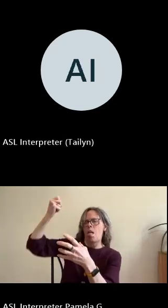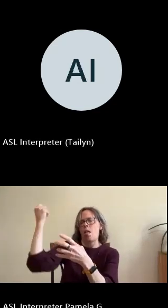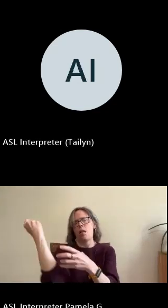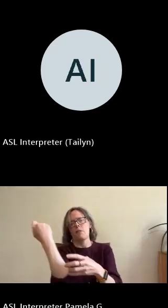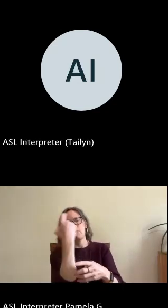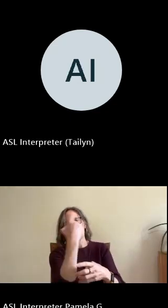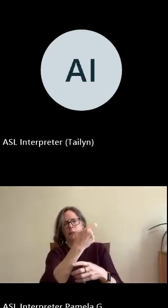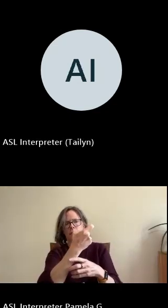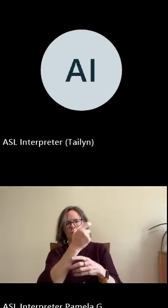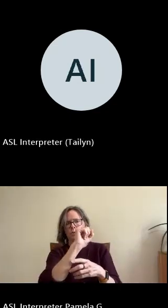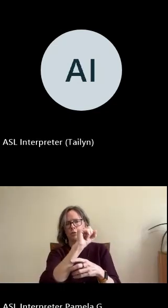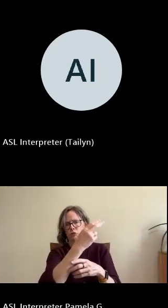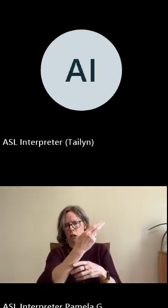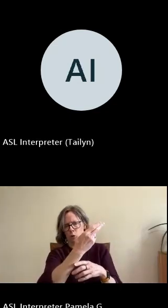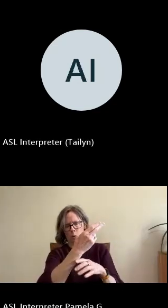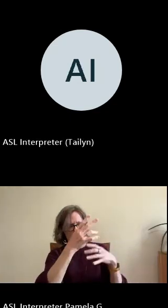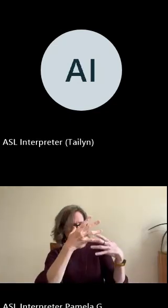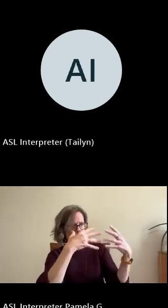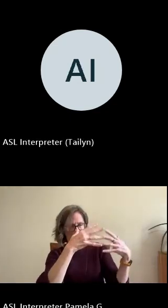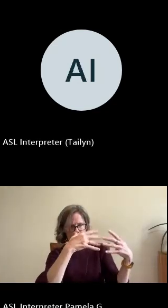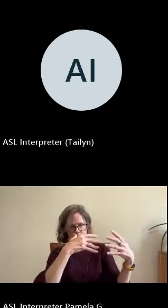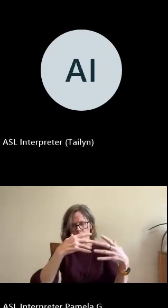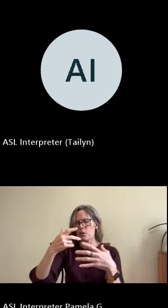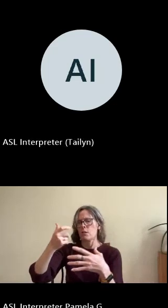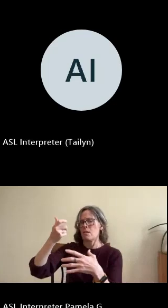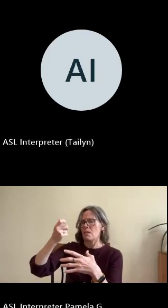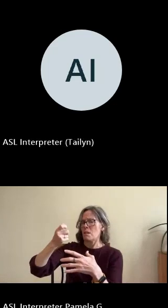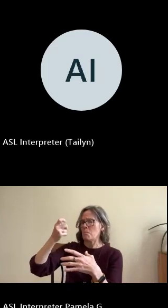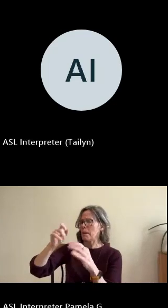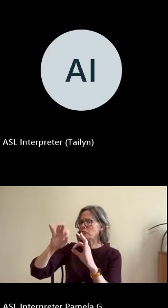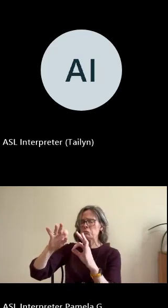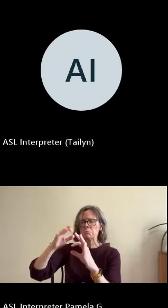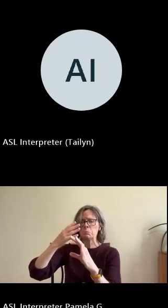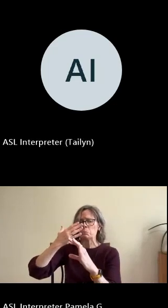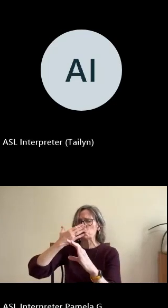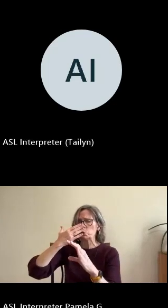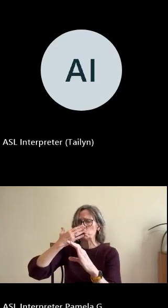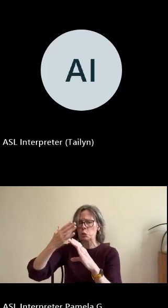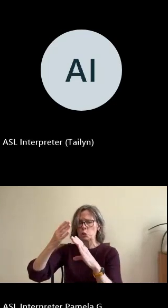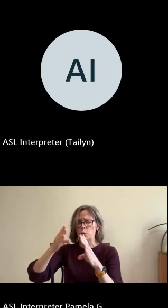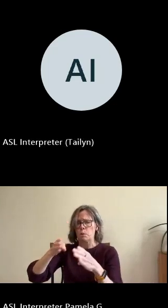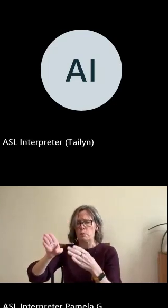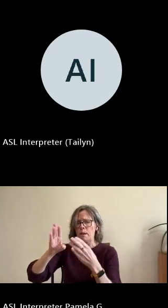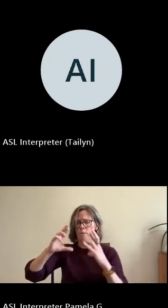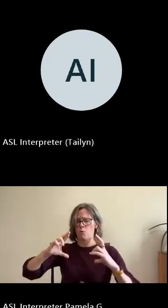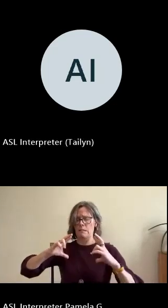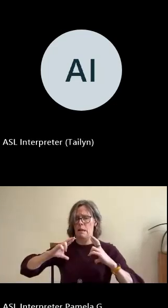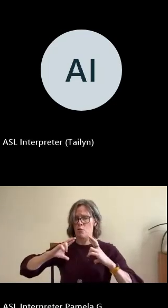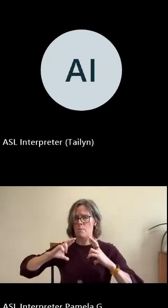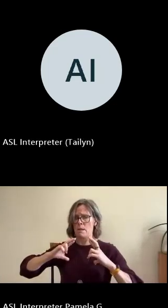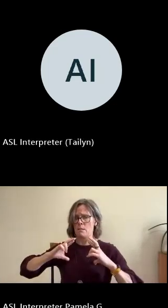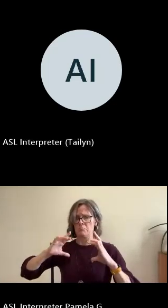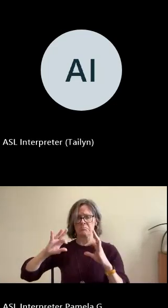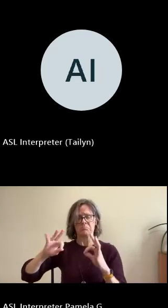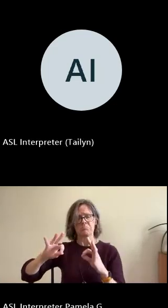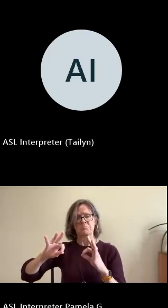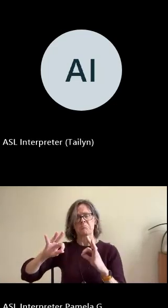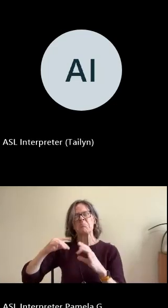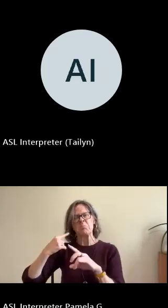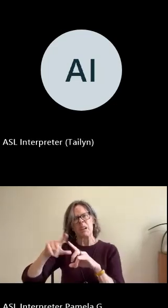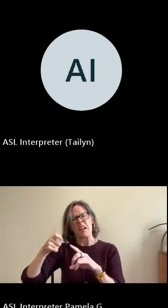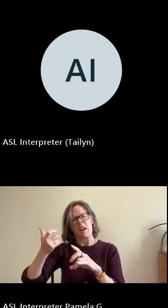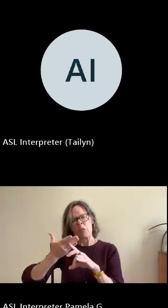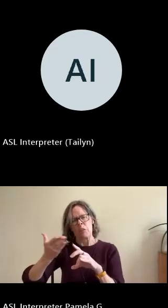Pensions are absolutely the best way to prepare for retirement in conjunction with other things, but it's